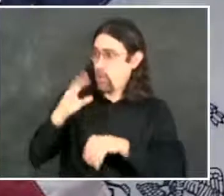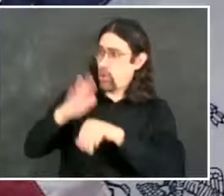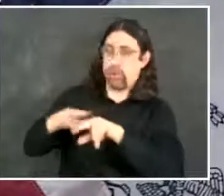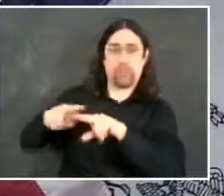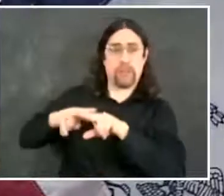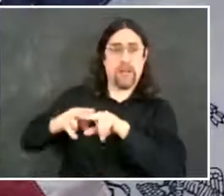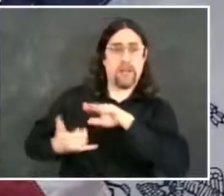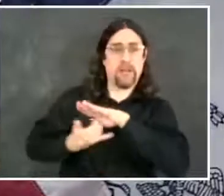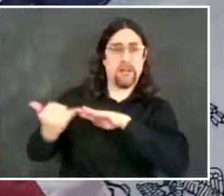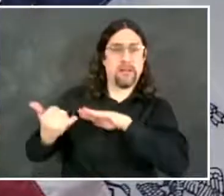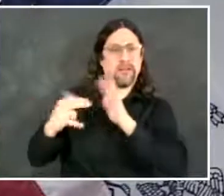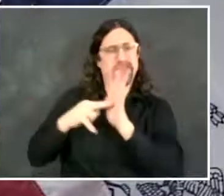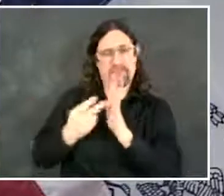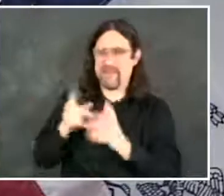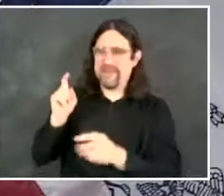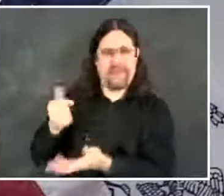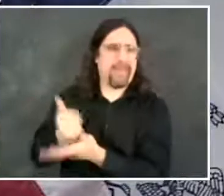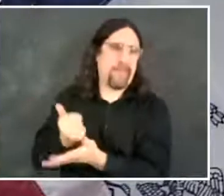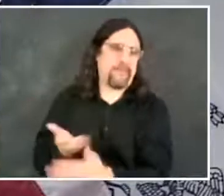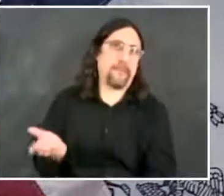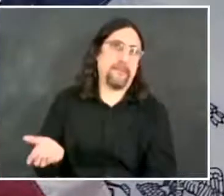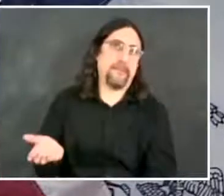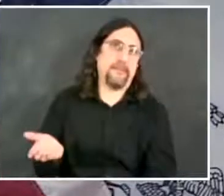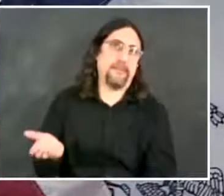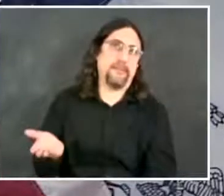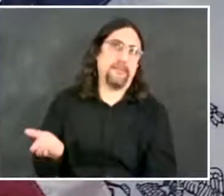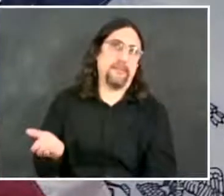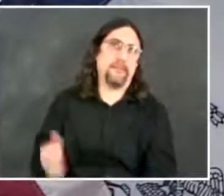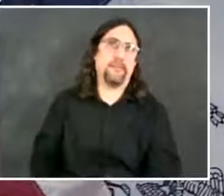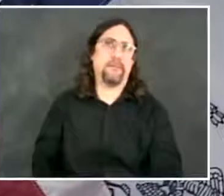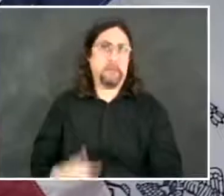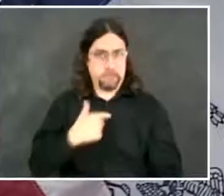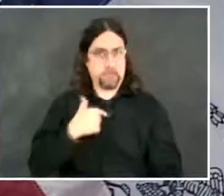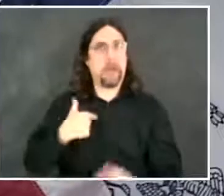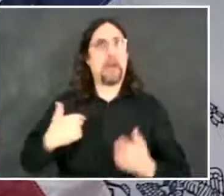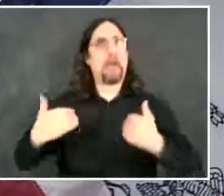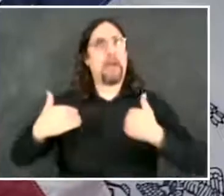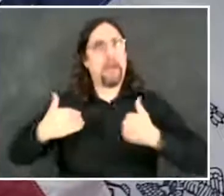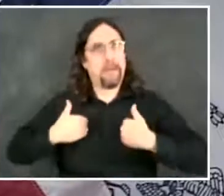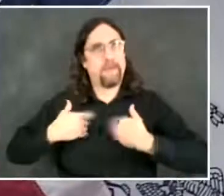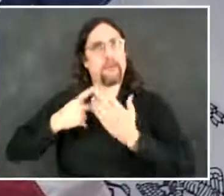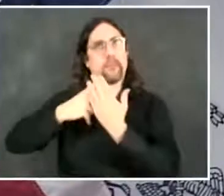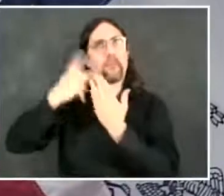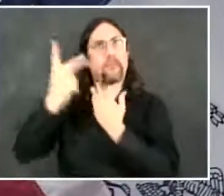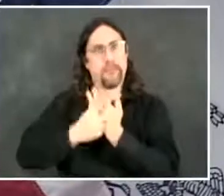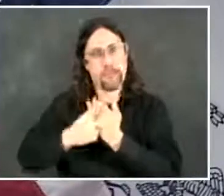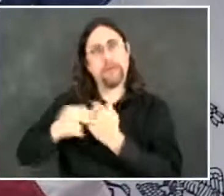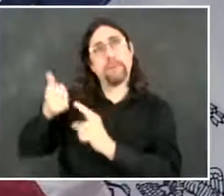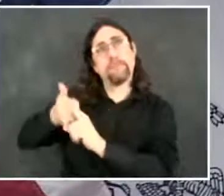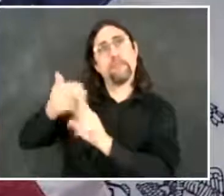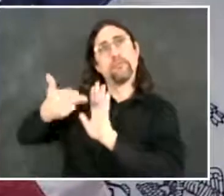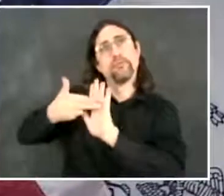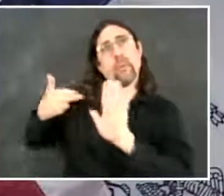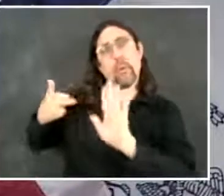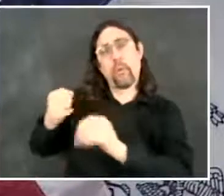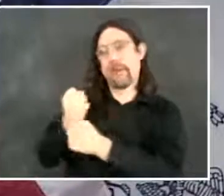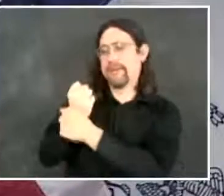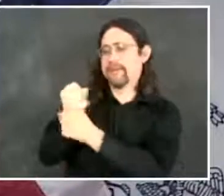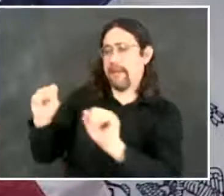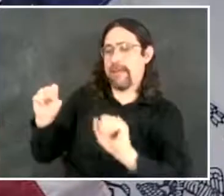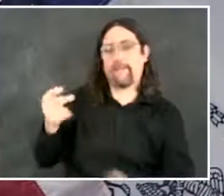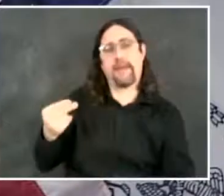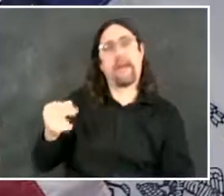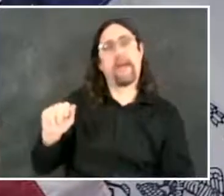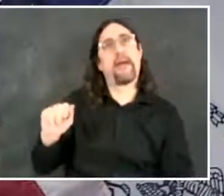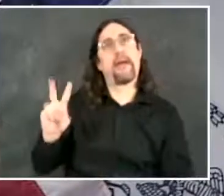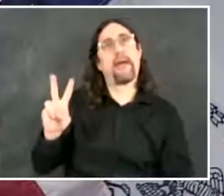street homeless people in the last 3 years go into safe havens and find them to be safe. And how do we know this? Because they never